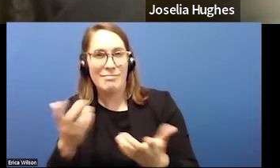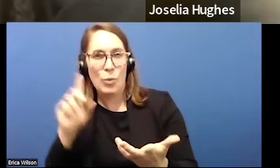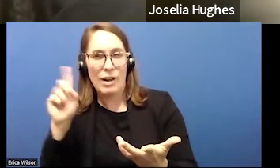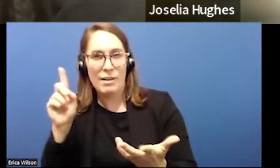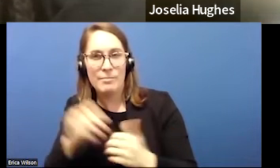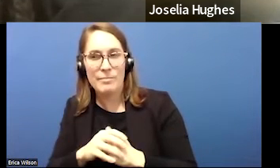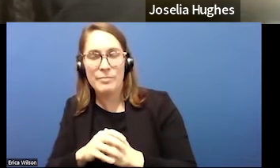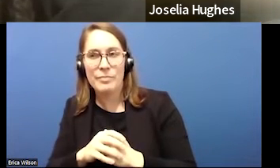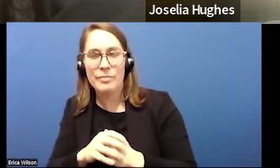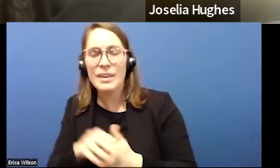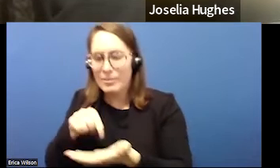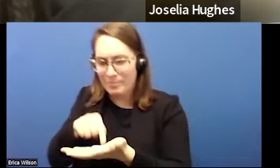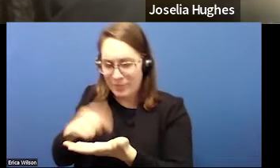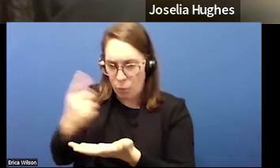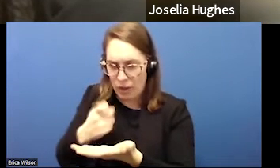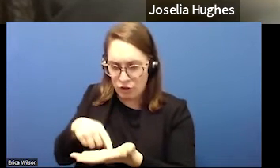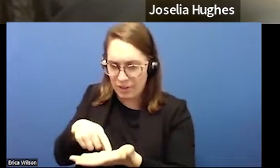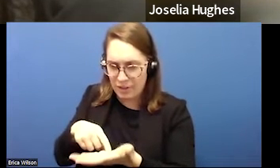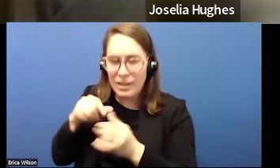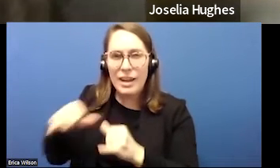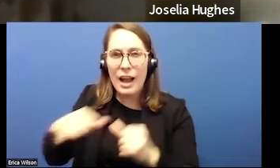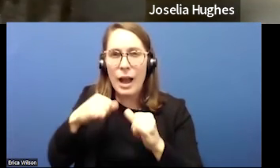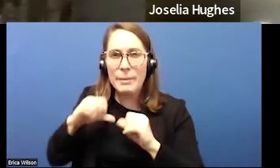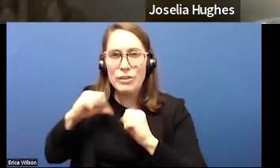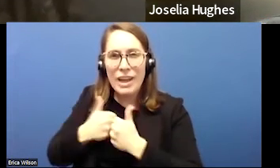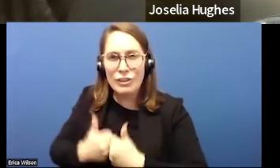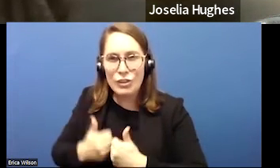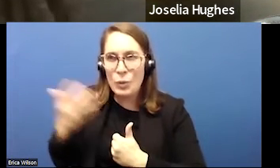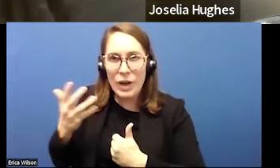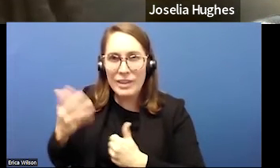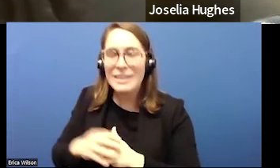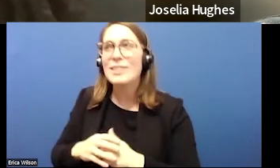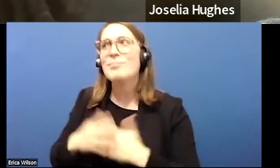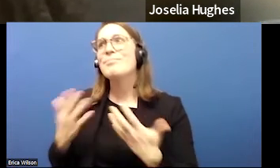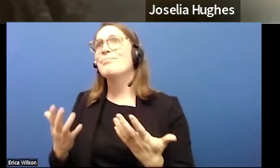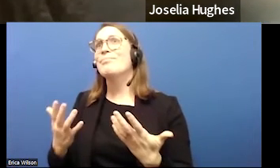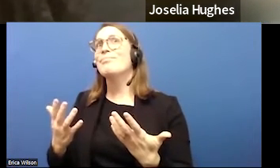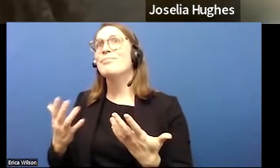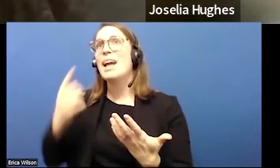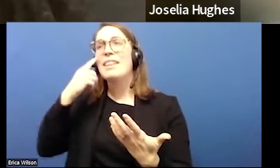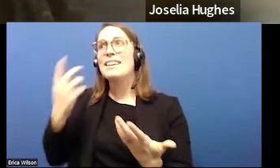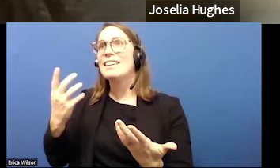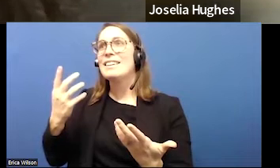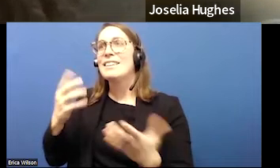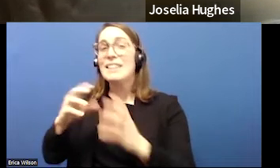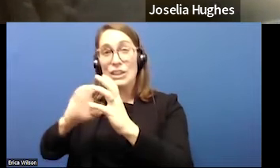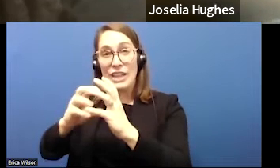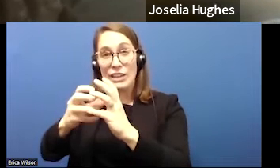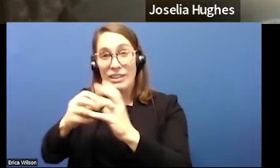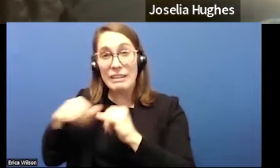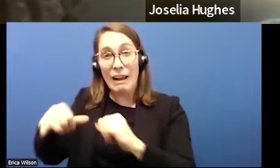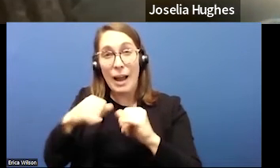I mean, I'm also thinking that like about the question that says like, what are some common challenges? And it's like some common challenges